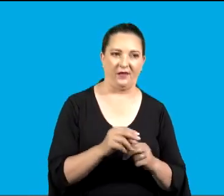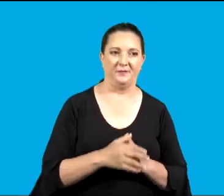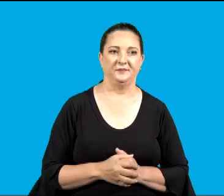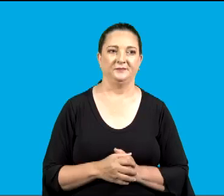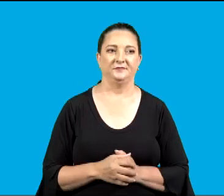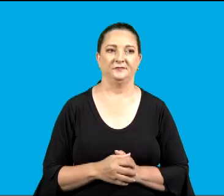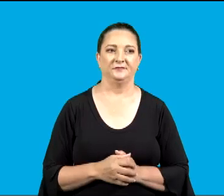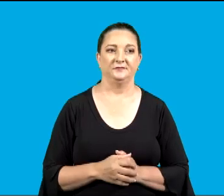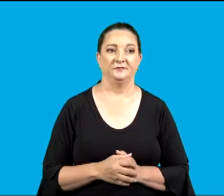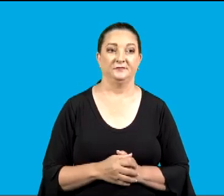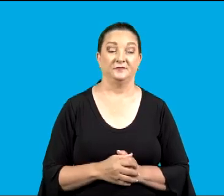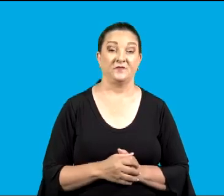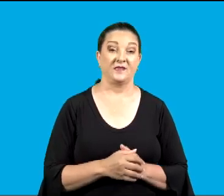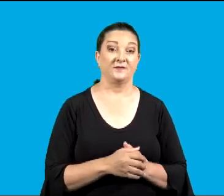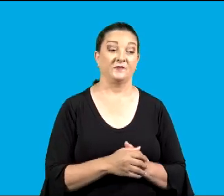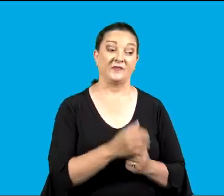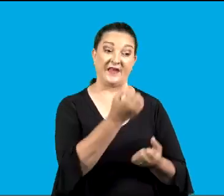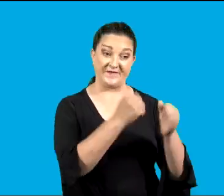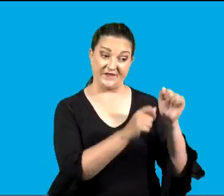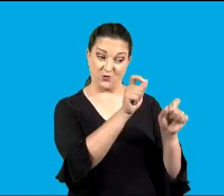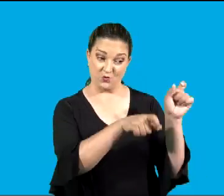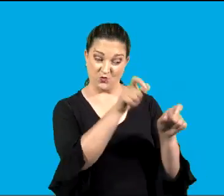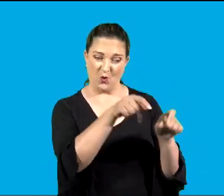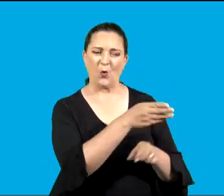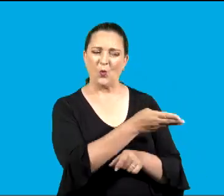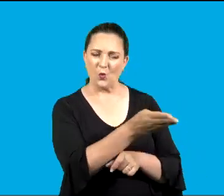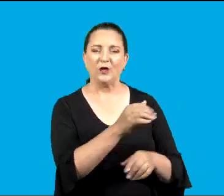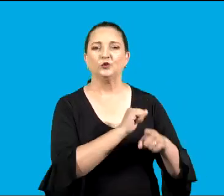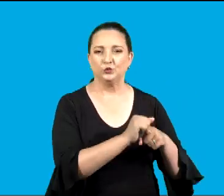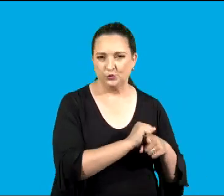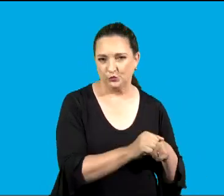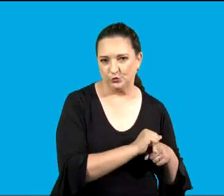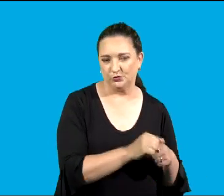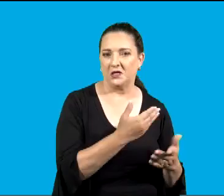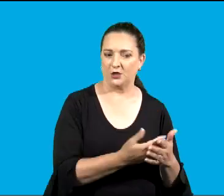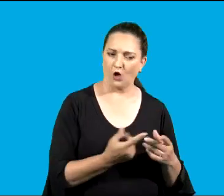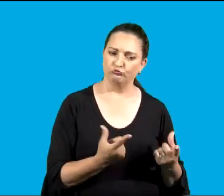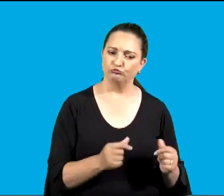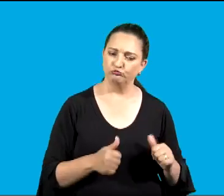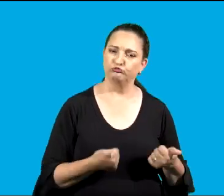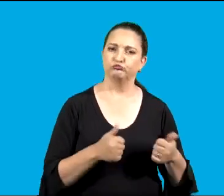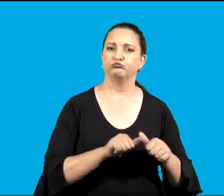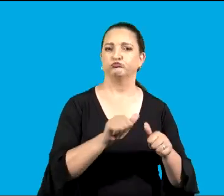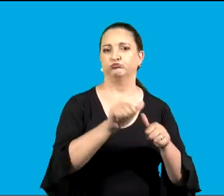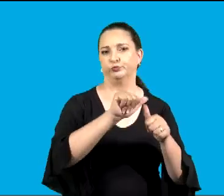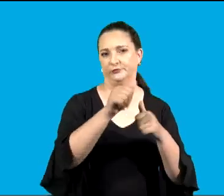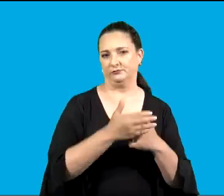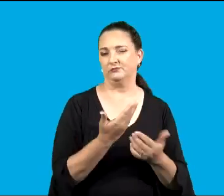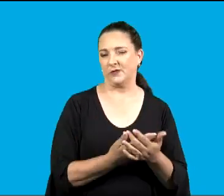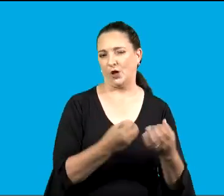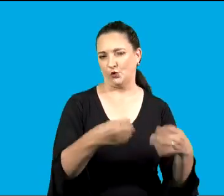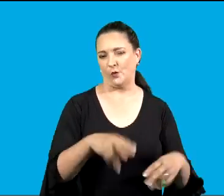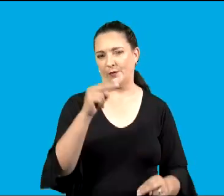improve the training of factory workers. That is very important, because once you train your employees to become efficient, then